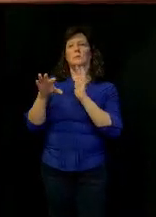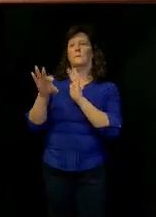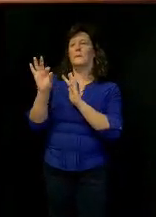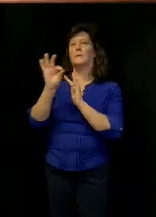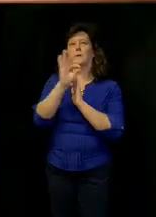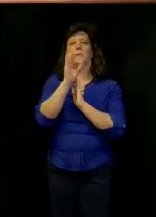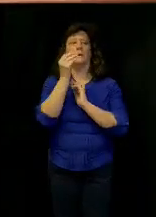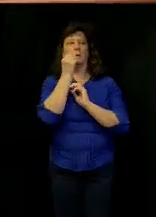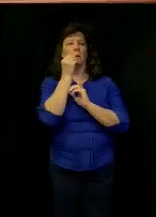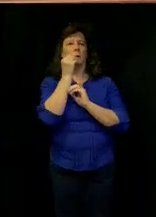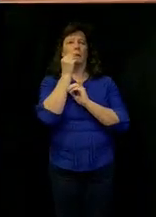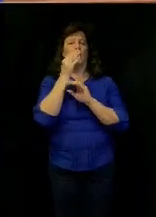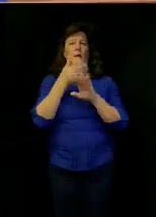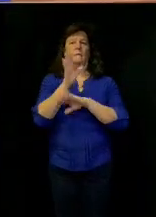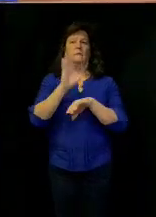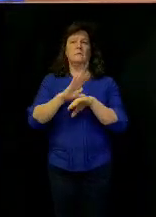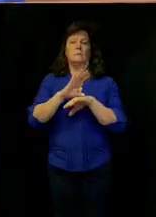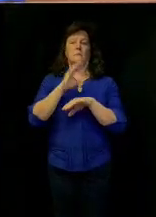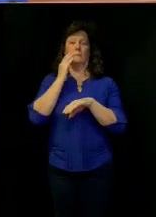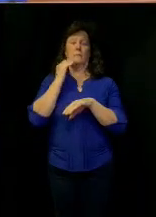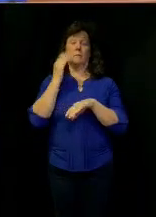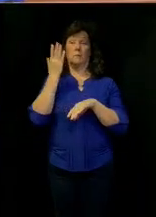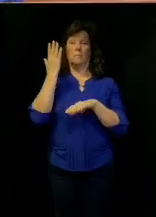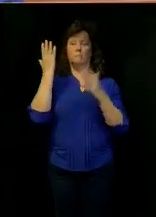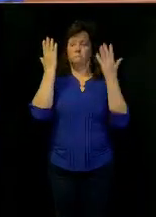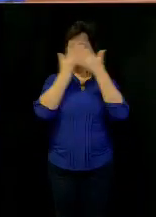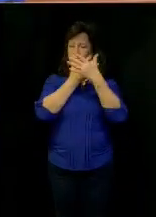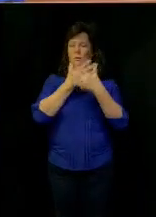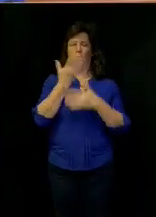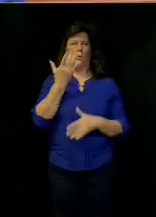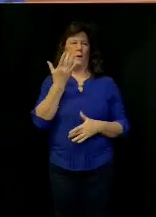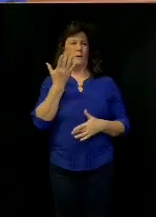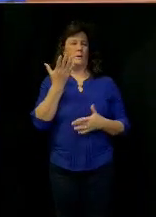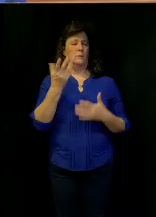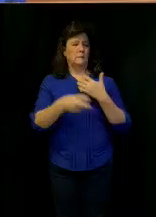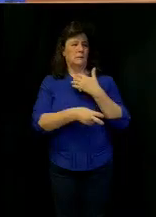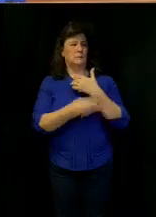Right? Because why? He's coming to steal the word.